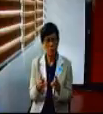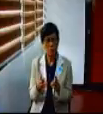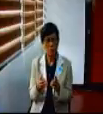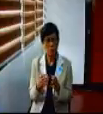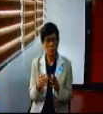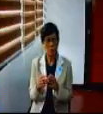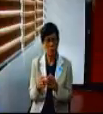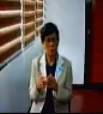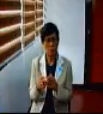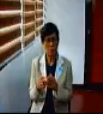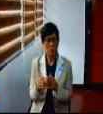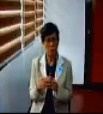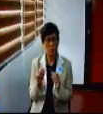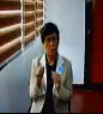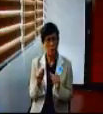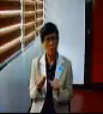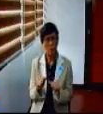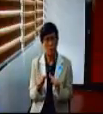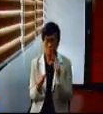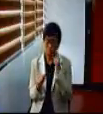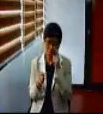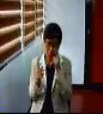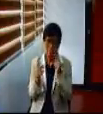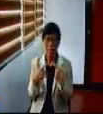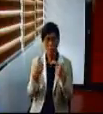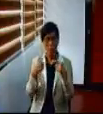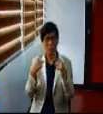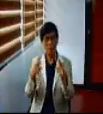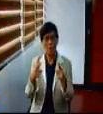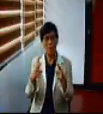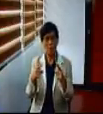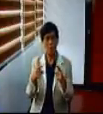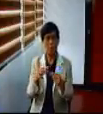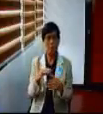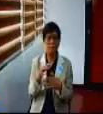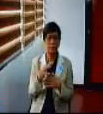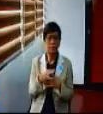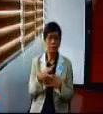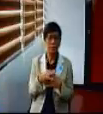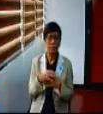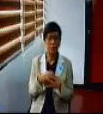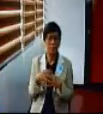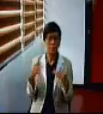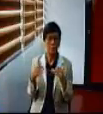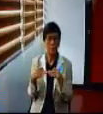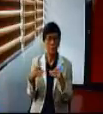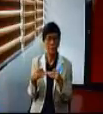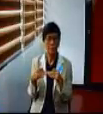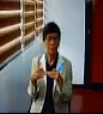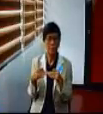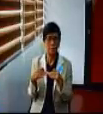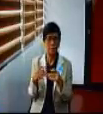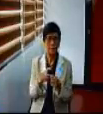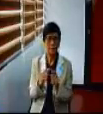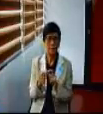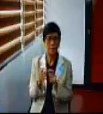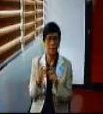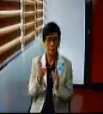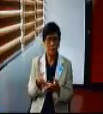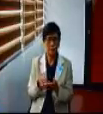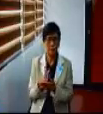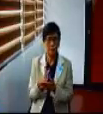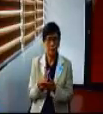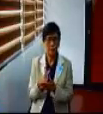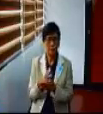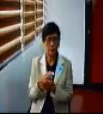that it has to be legitimate, it has to be accessible, it has to be predictable, has to be fair, has to be transparent, human rights compatible, and